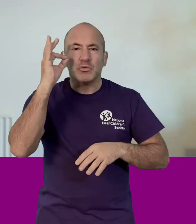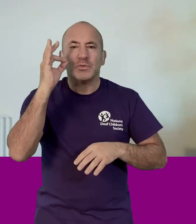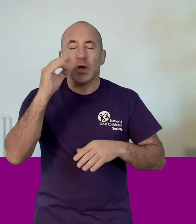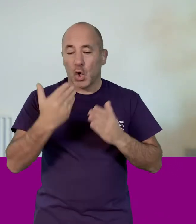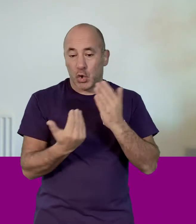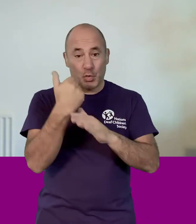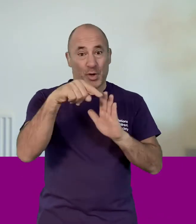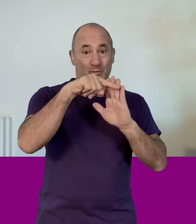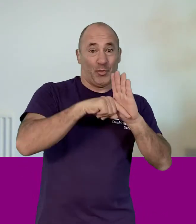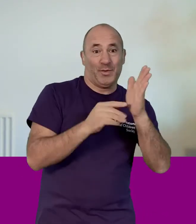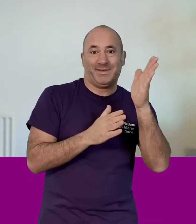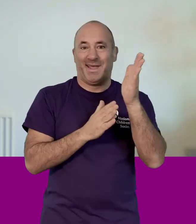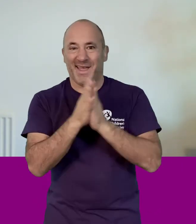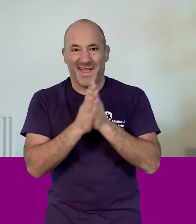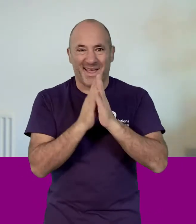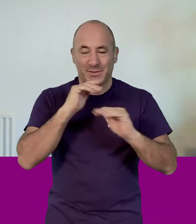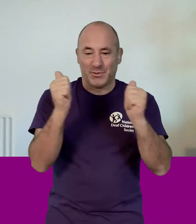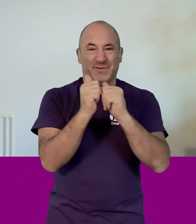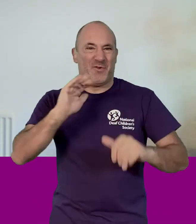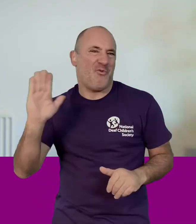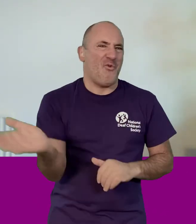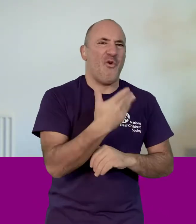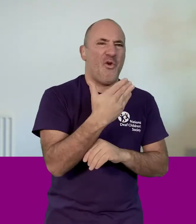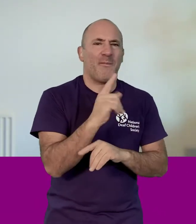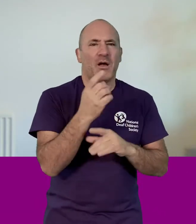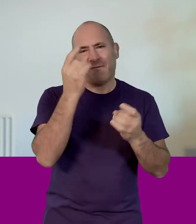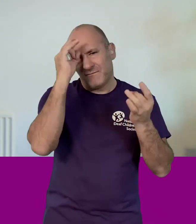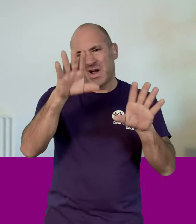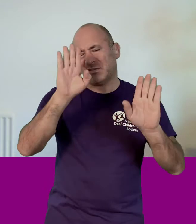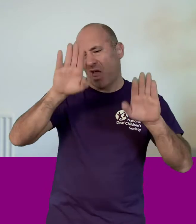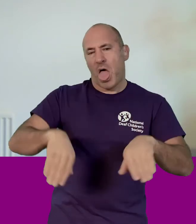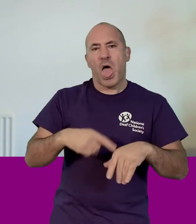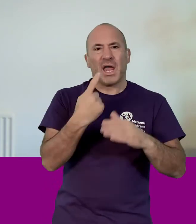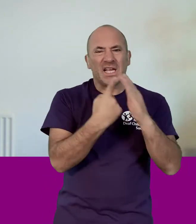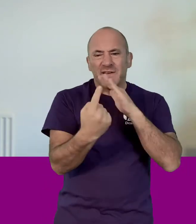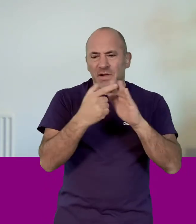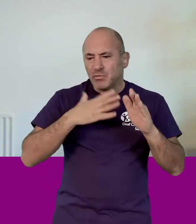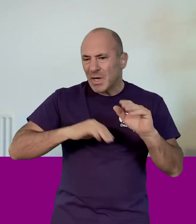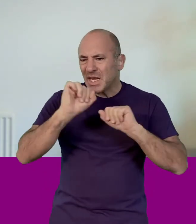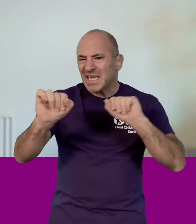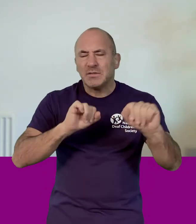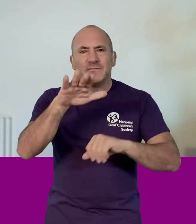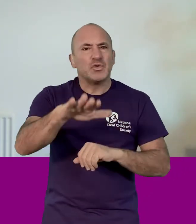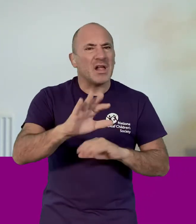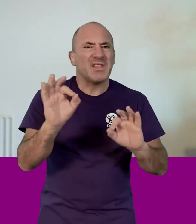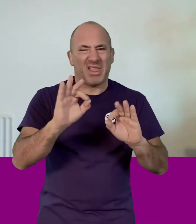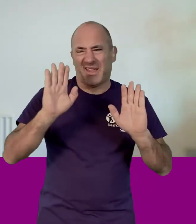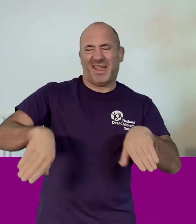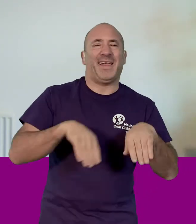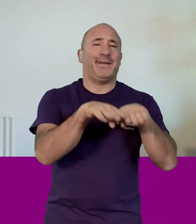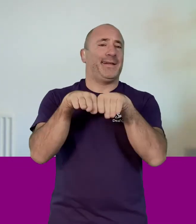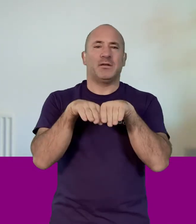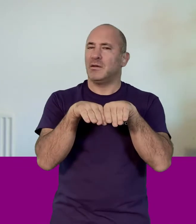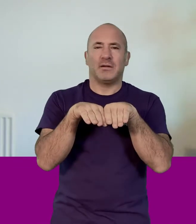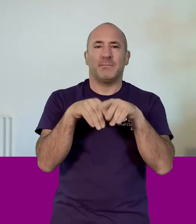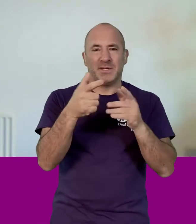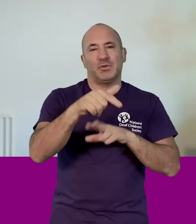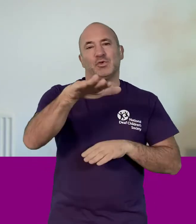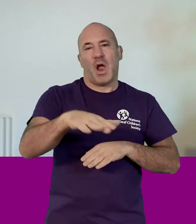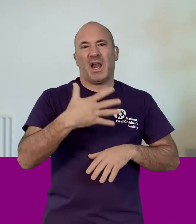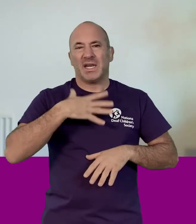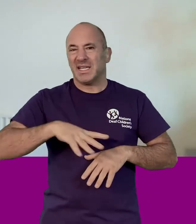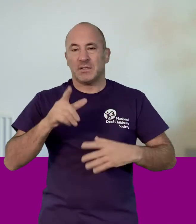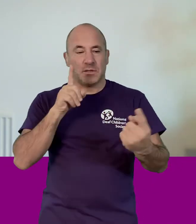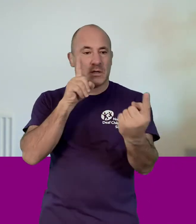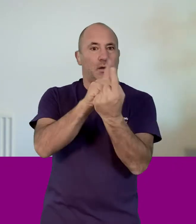local authorities cannot introduce new rules that apply to everyone but which don't take into account the individual needs of your child. So if your